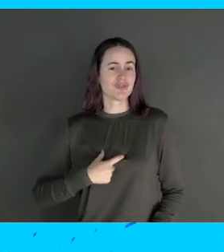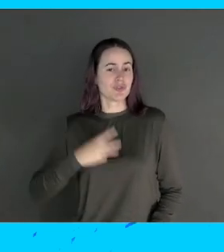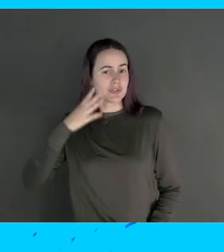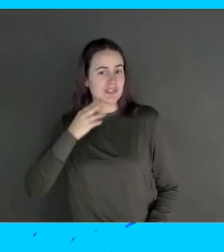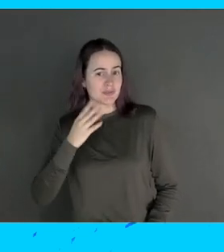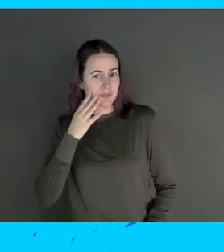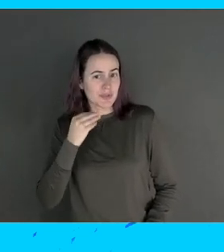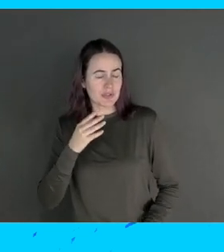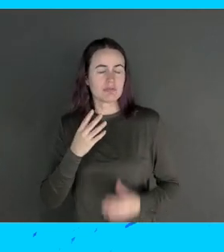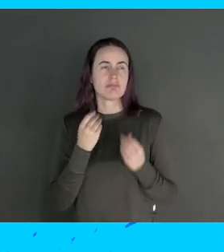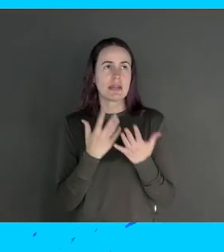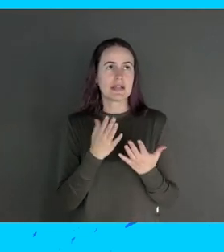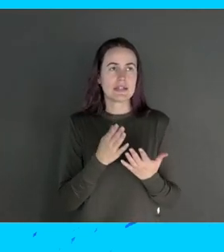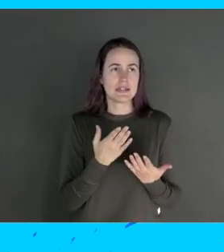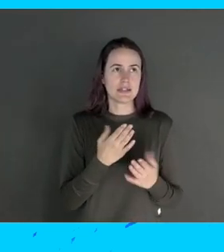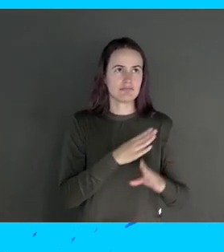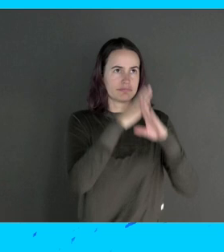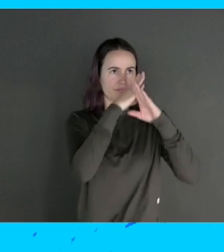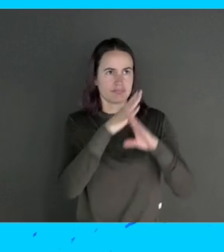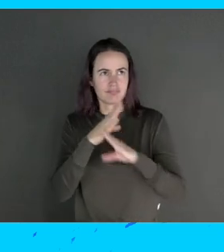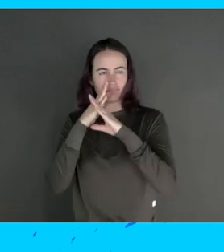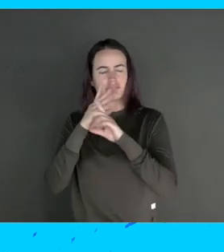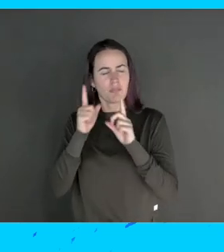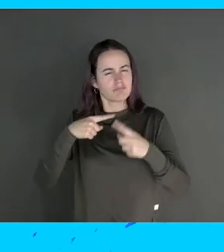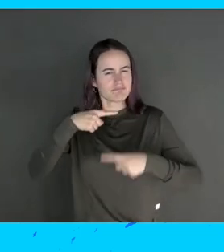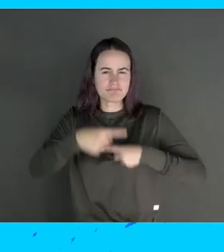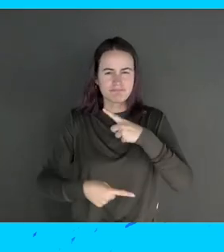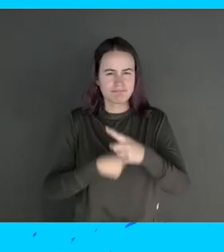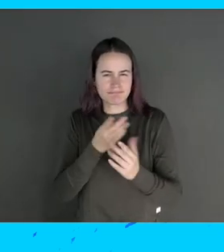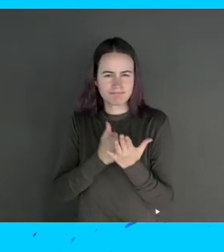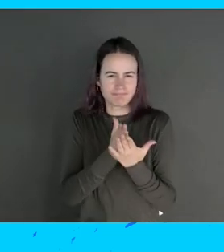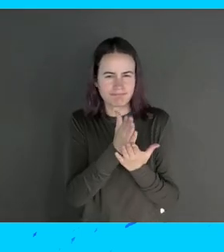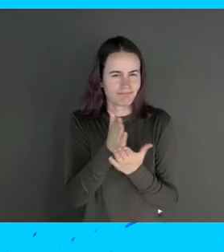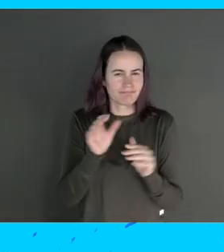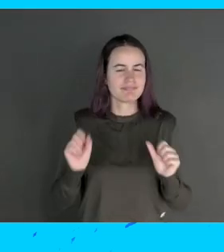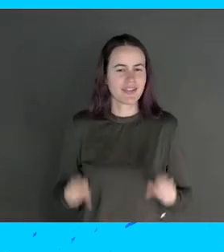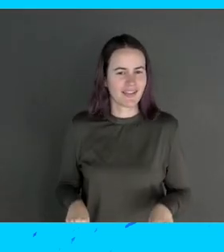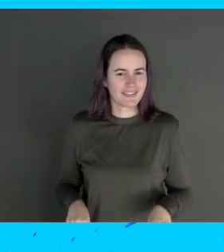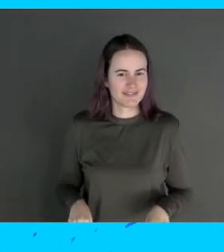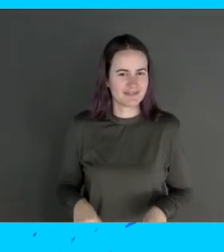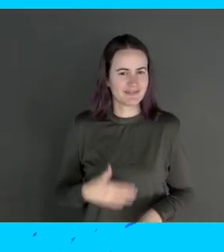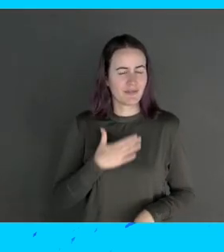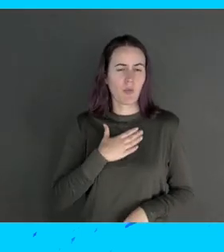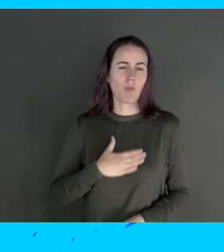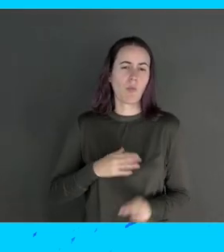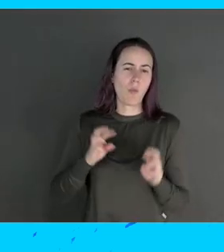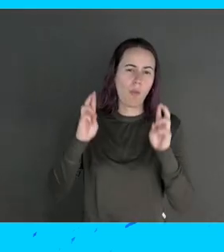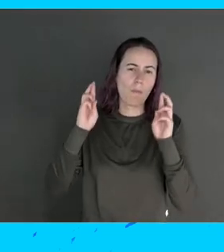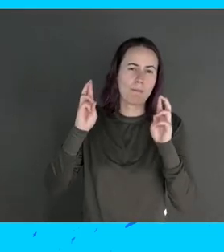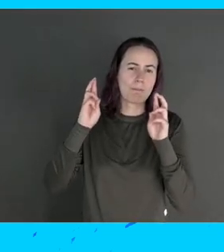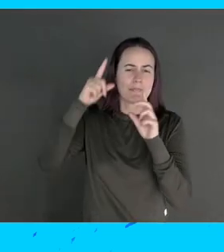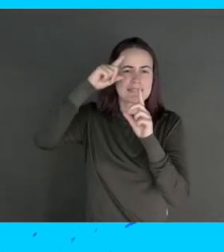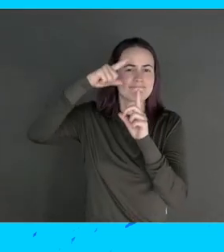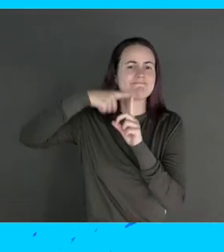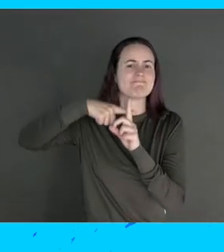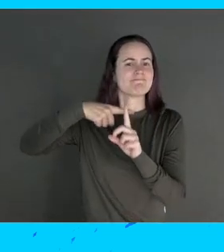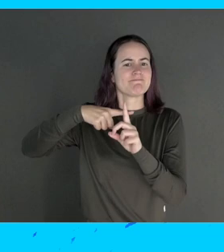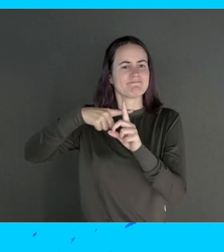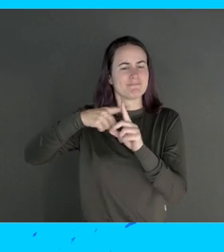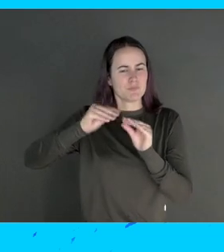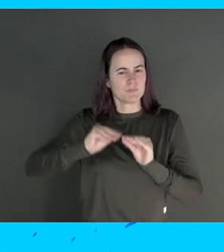face, hope will prevail. We must protect this hope and enjoy its fruits so we can inspire hope in others.